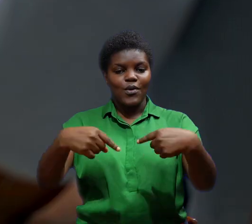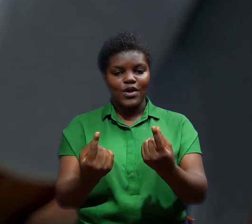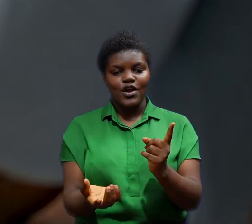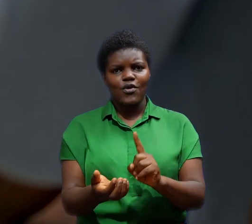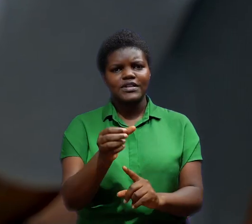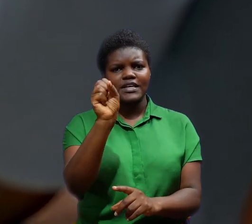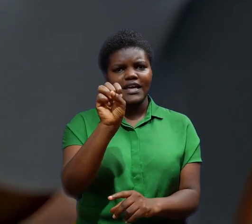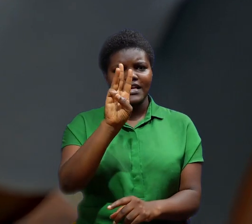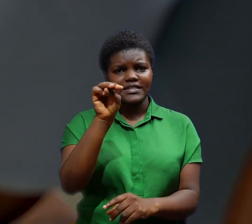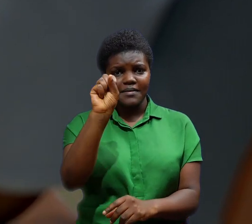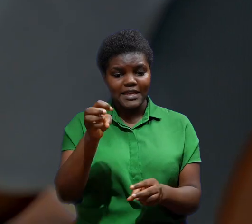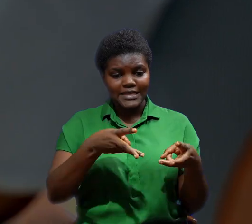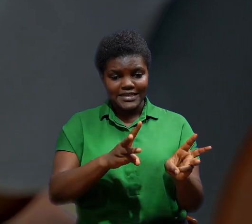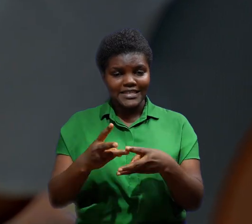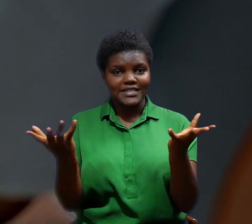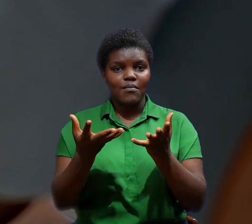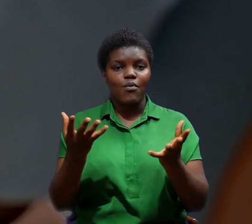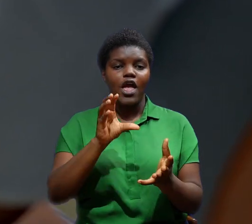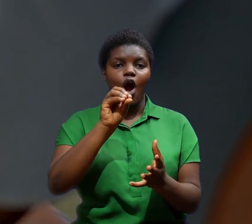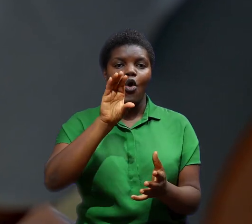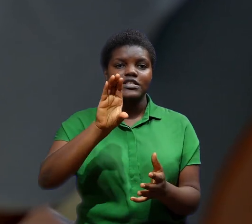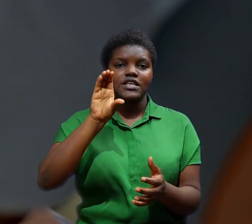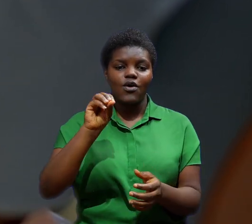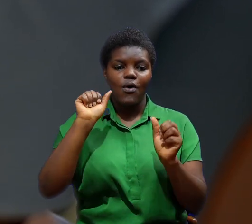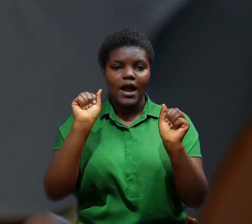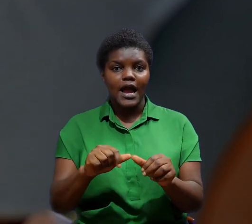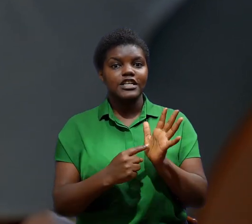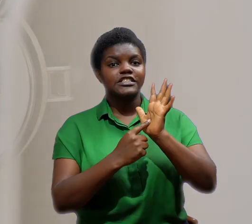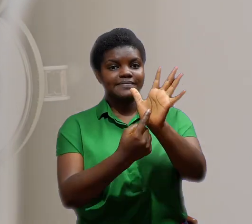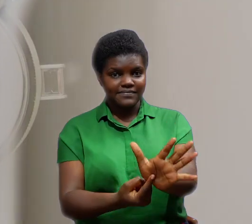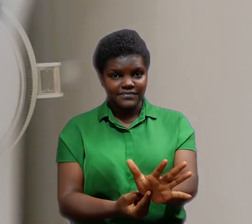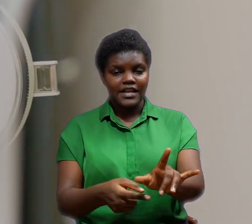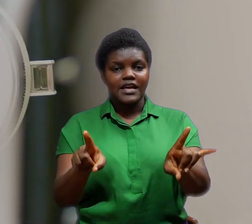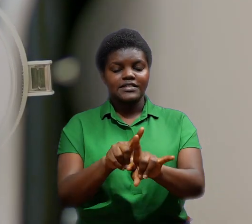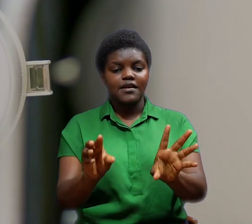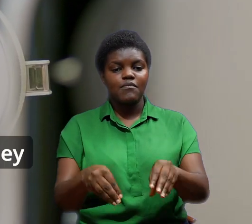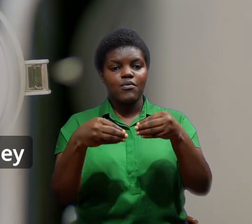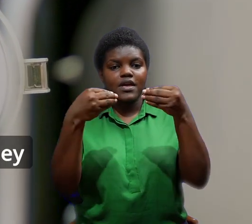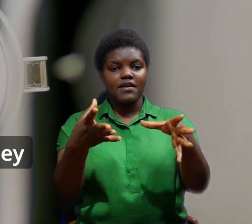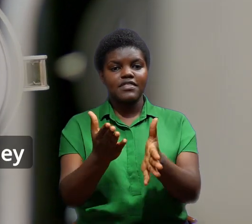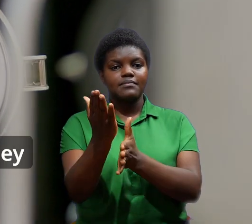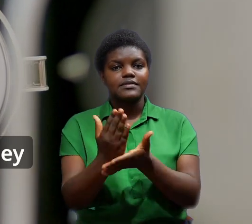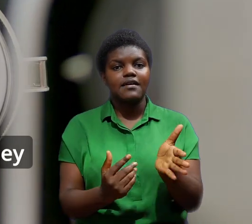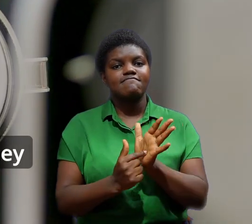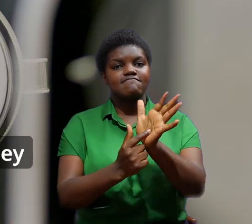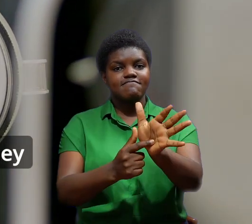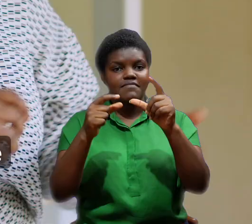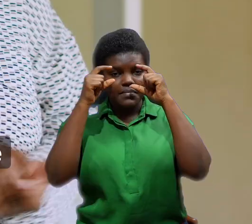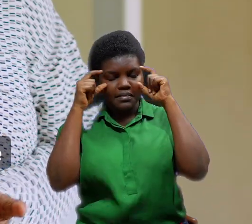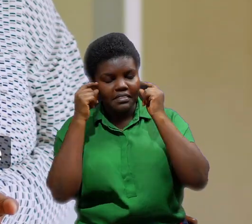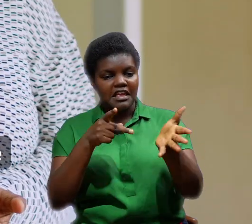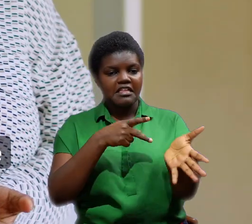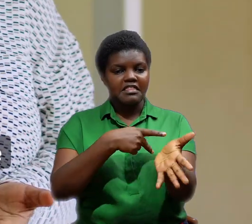we had an SMS system where the OCO would refract. We gave them a set of sample frames.